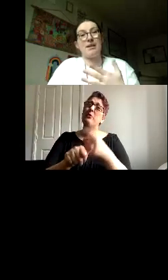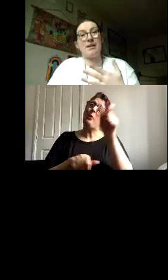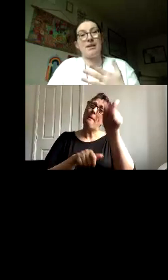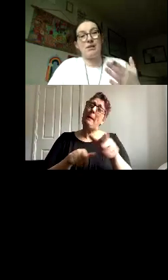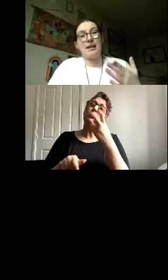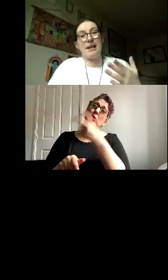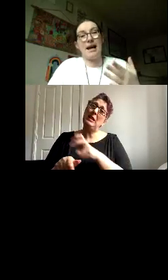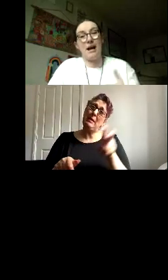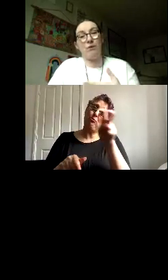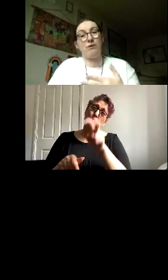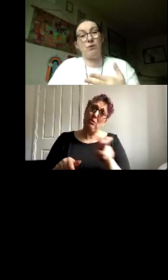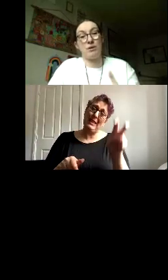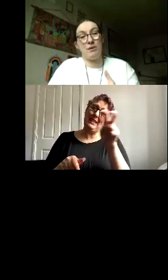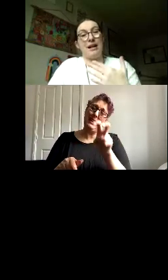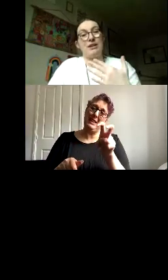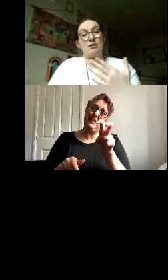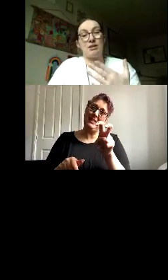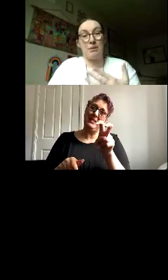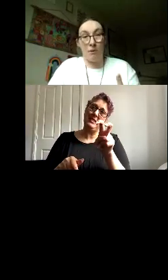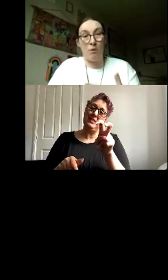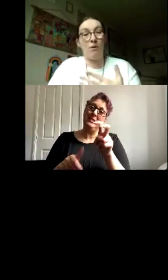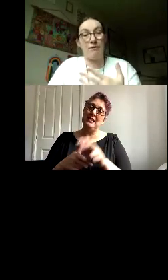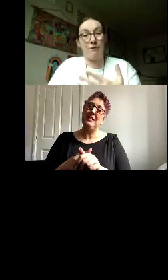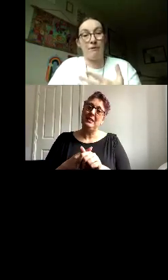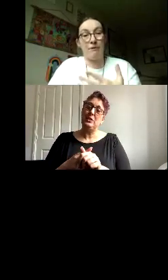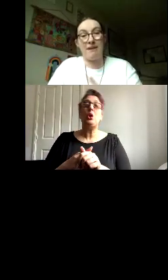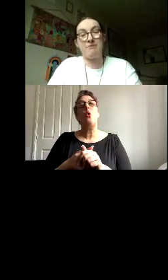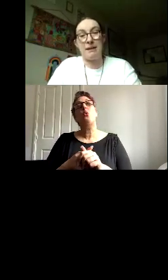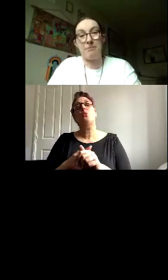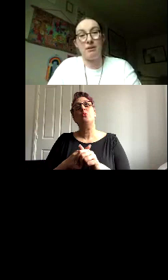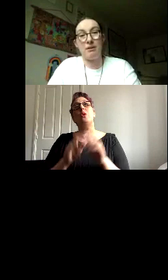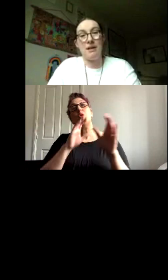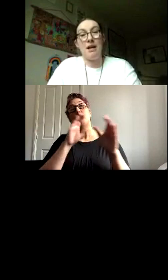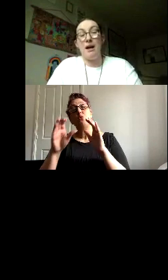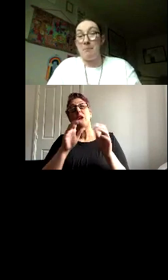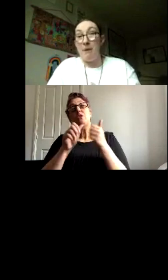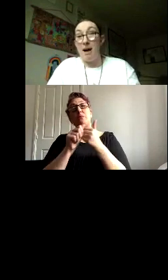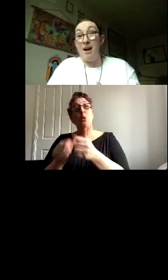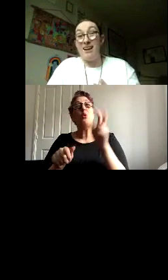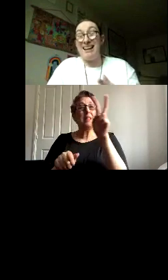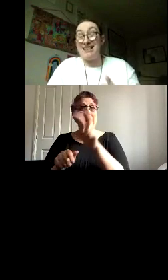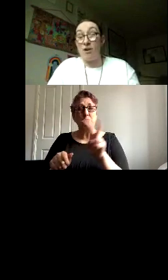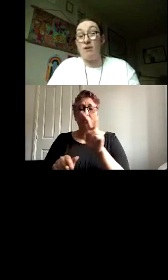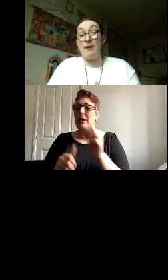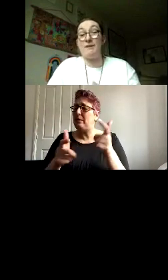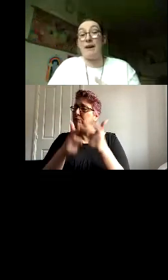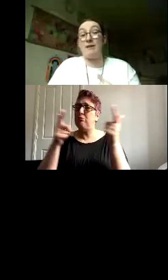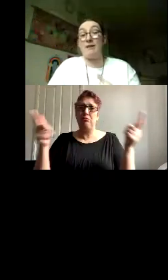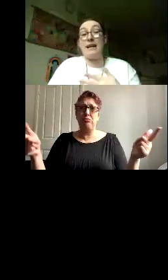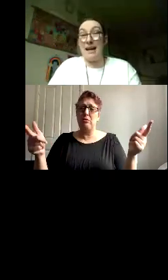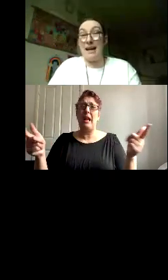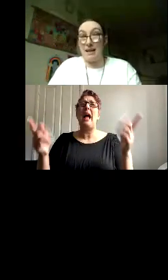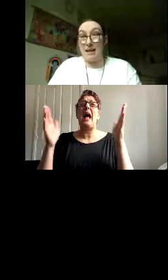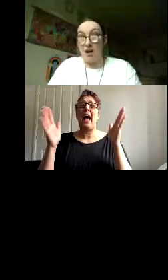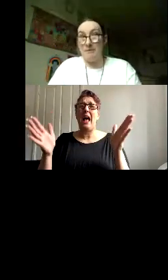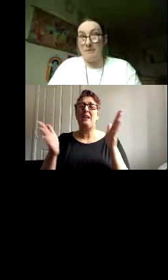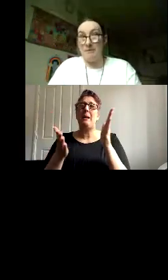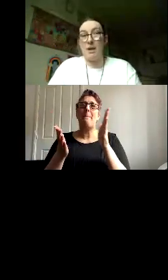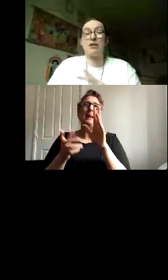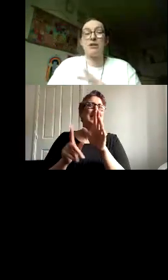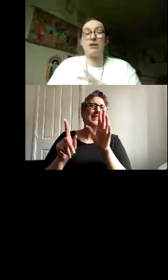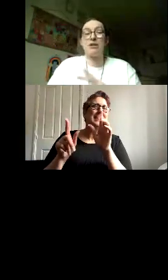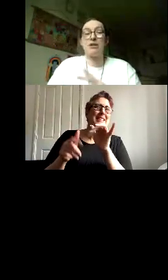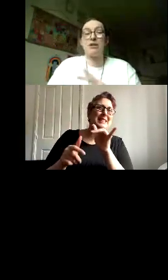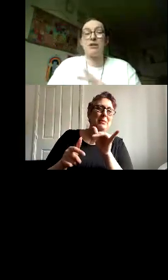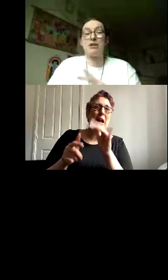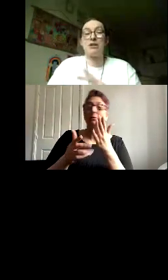reading is a really helpful communication support for deaf people, but often very inaccurate.